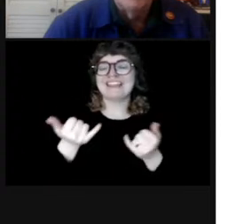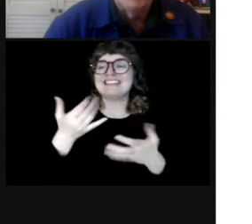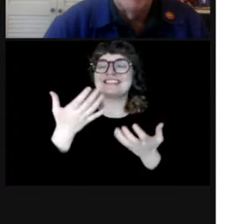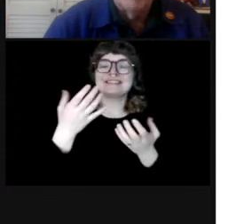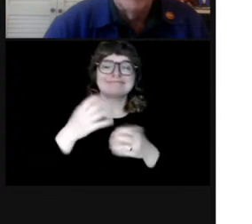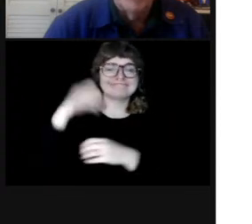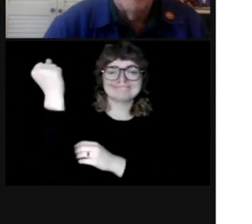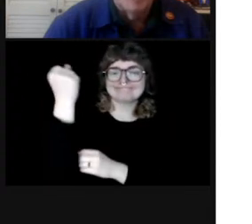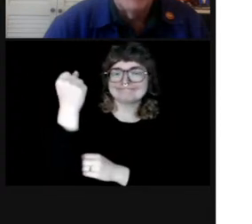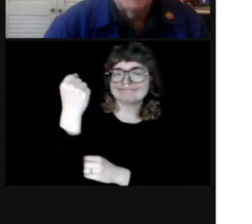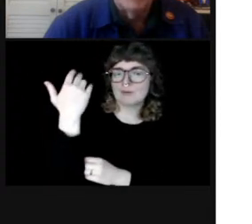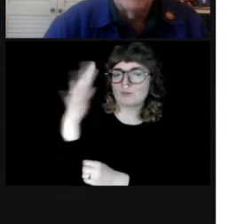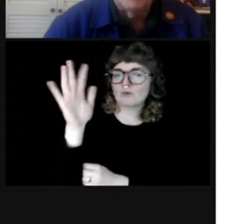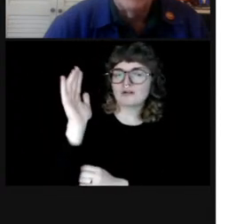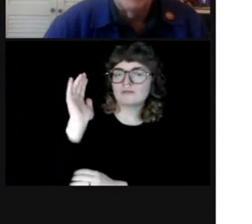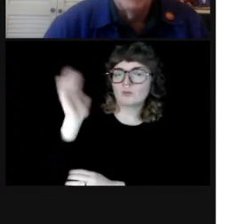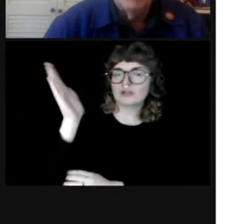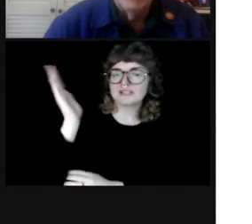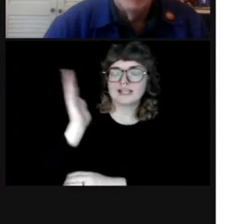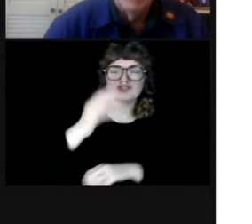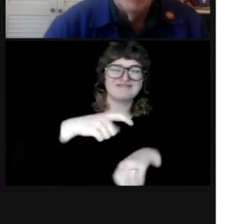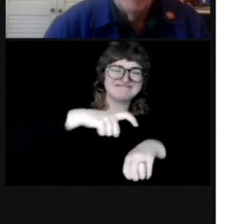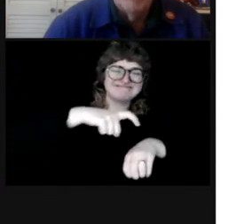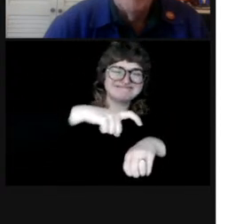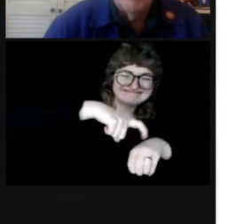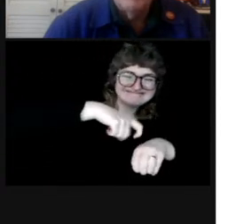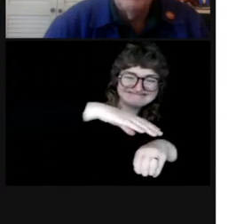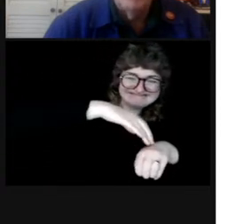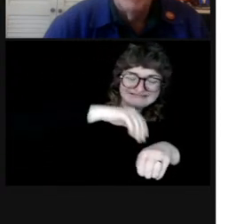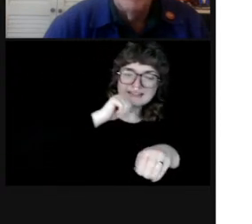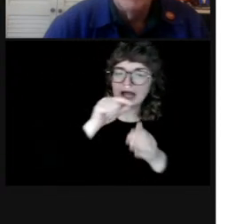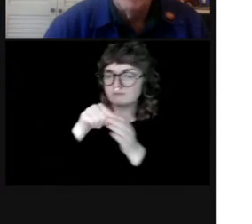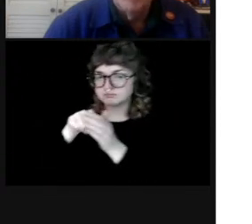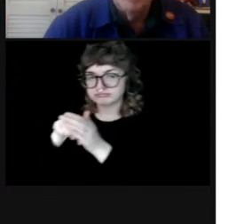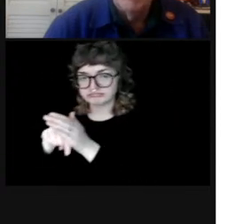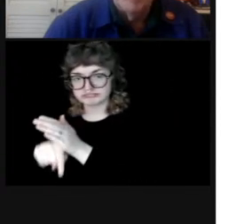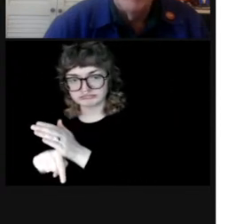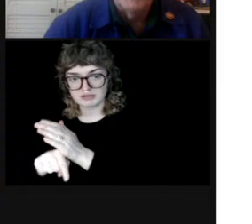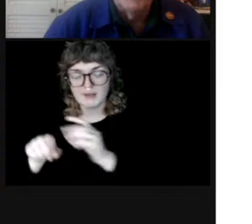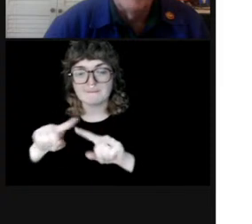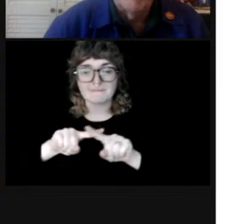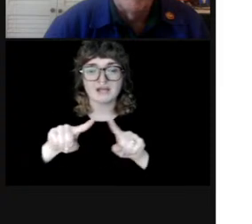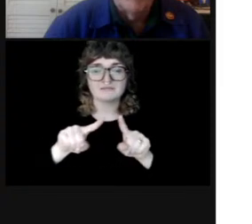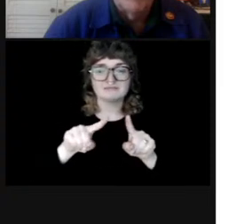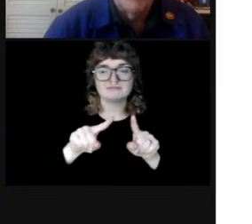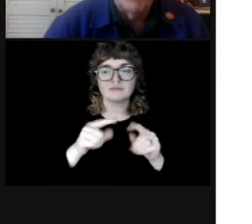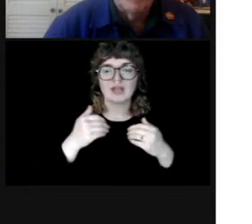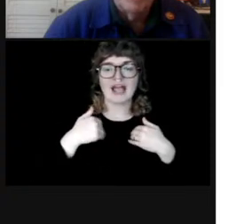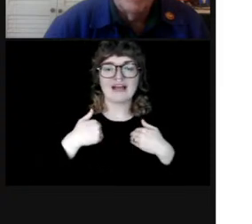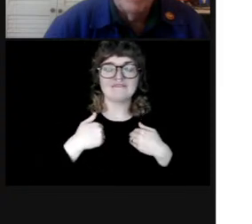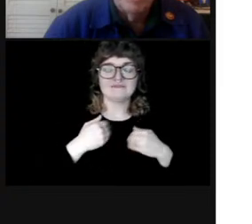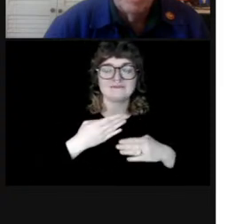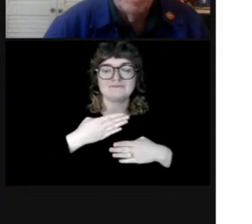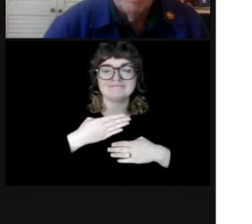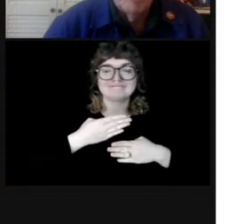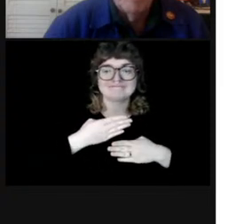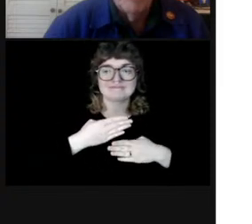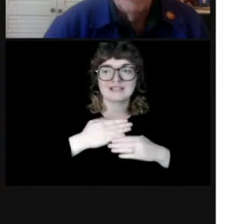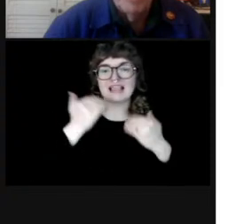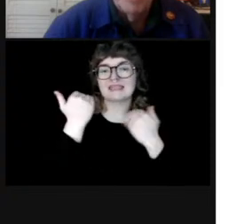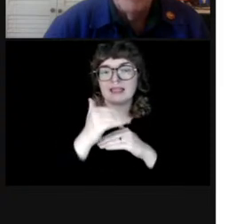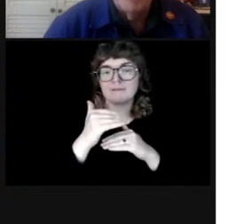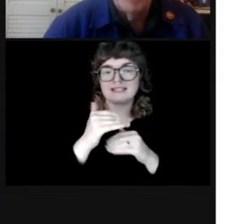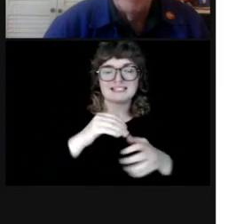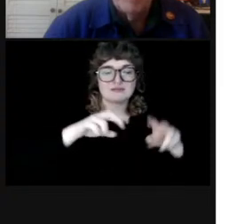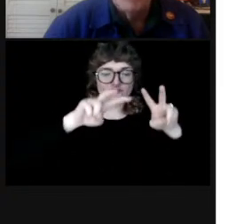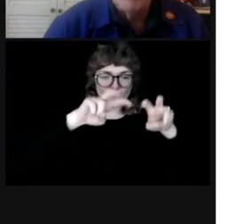us to discover what our past tells us. And we found some limits created by our search for firsts. We have only